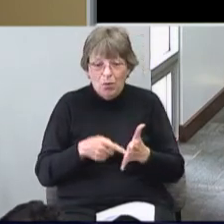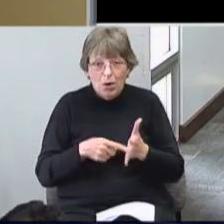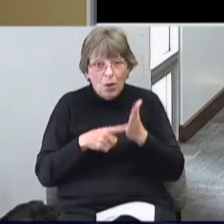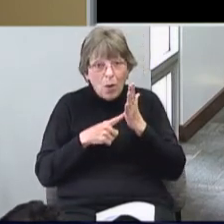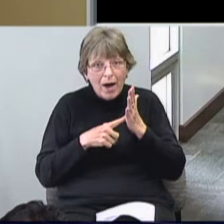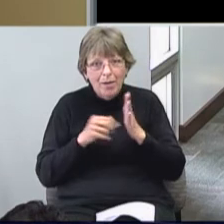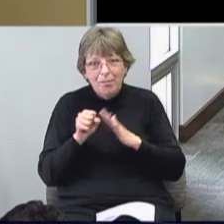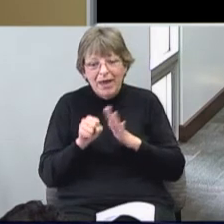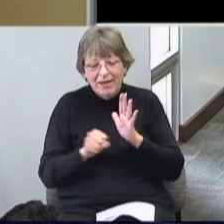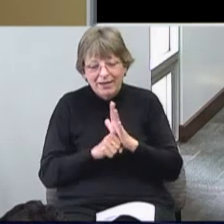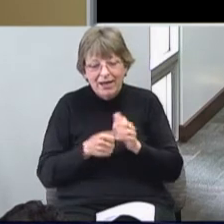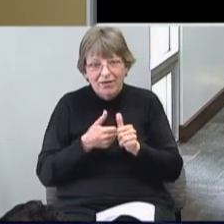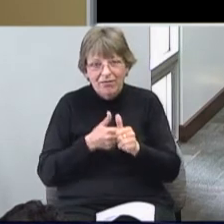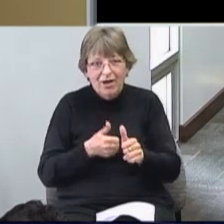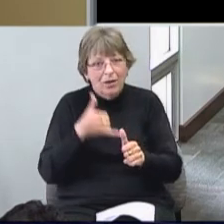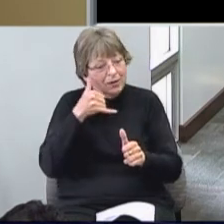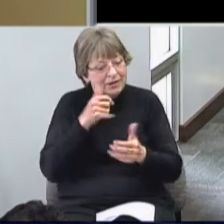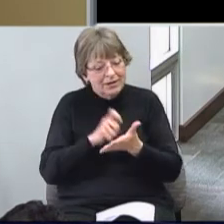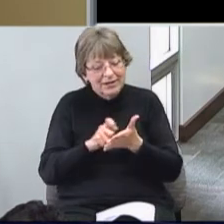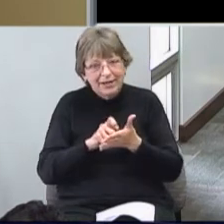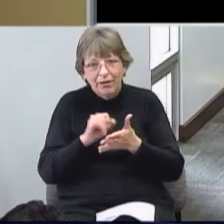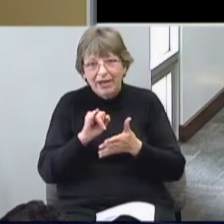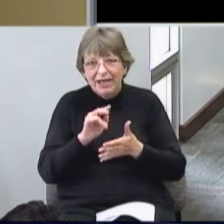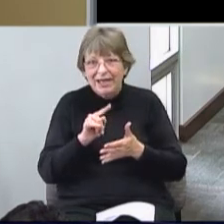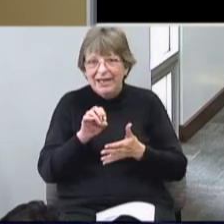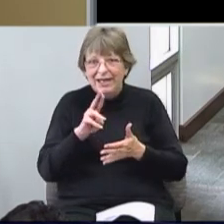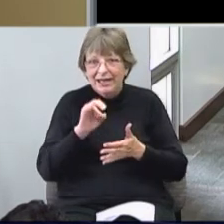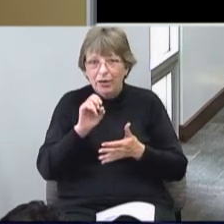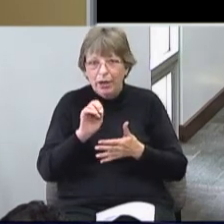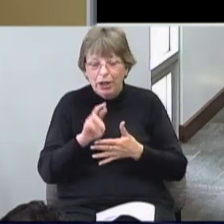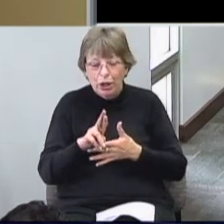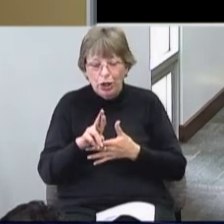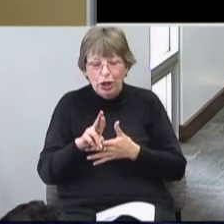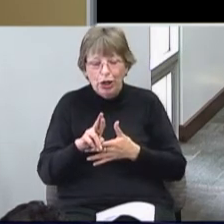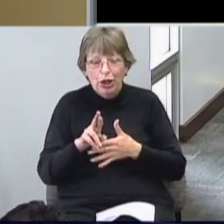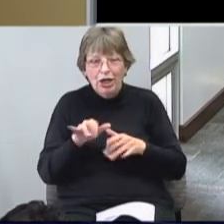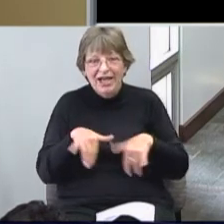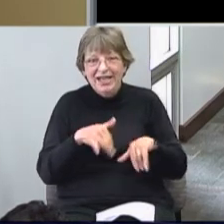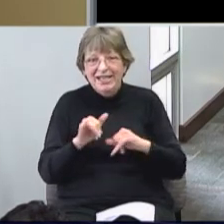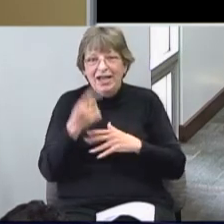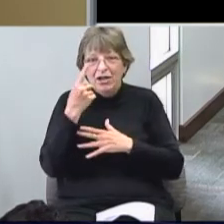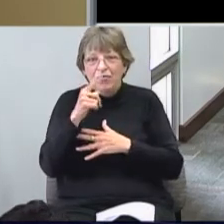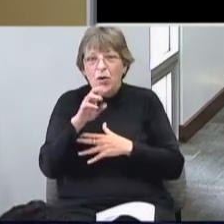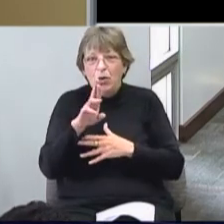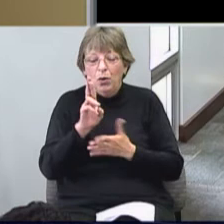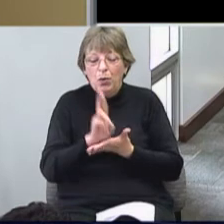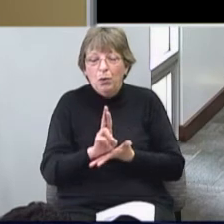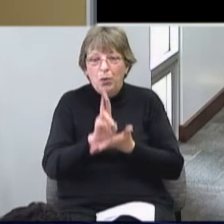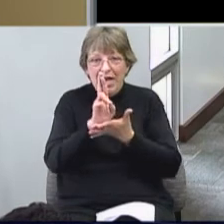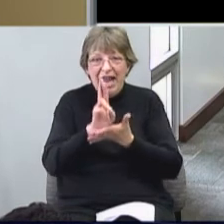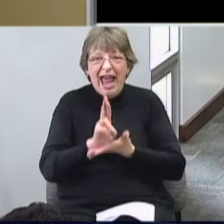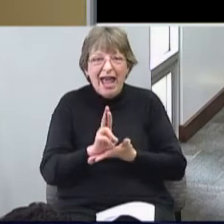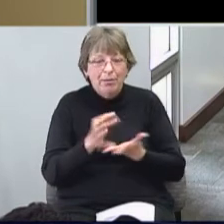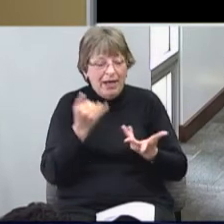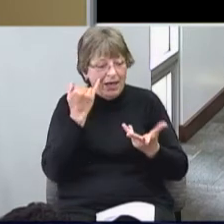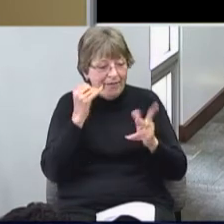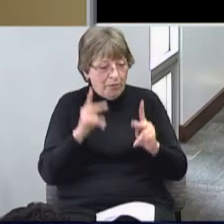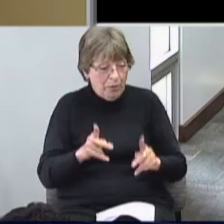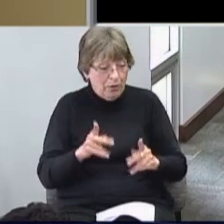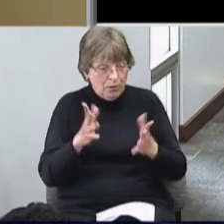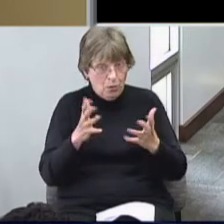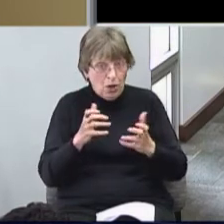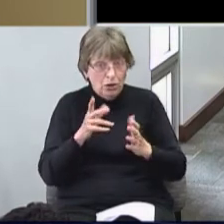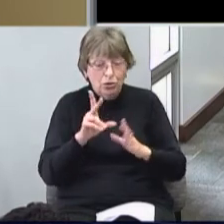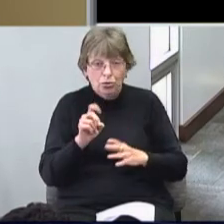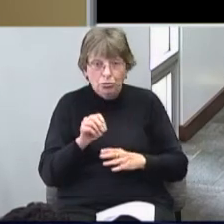the Interior standards for rehabilitation anytime somebody who lives in the district or owns property in that district wants to do a